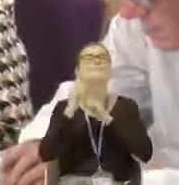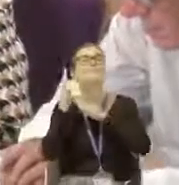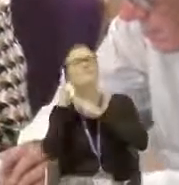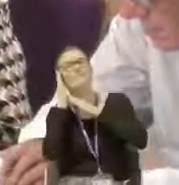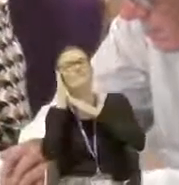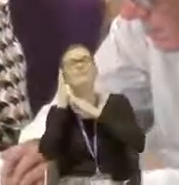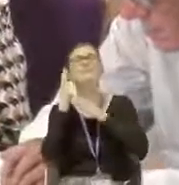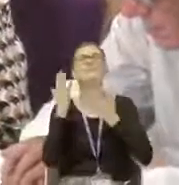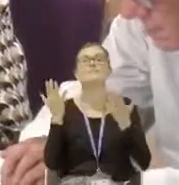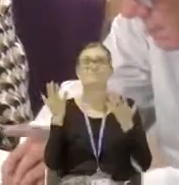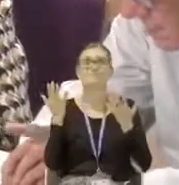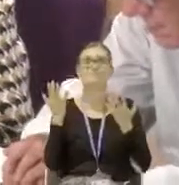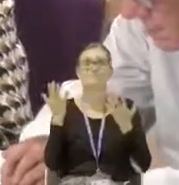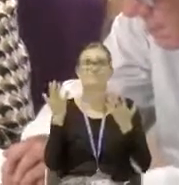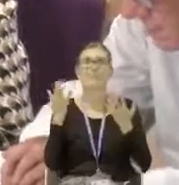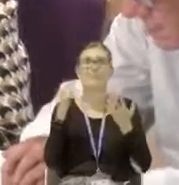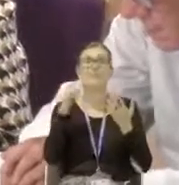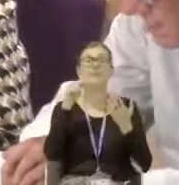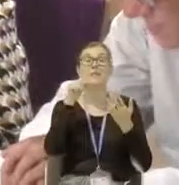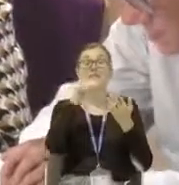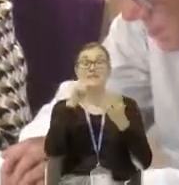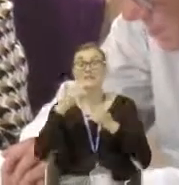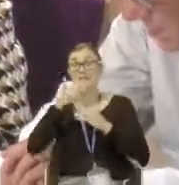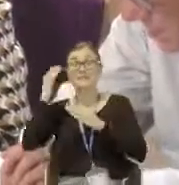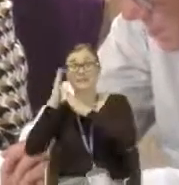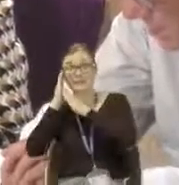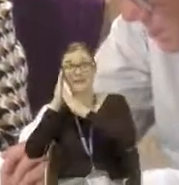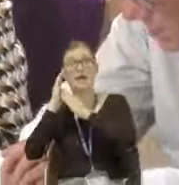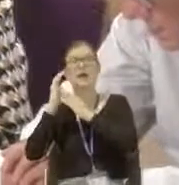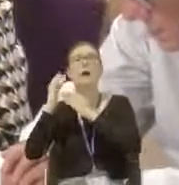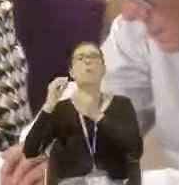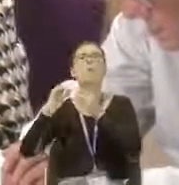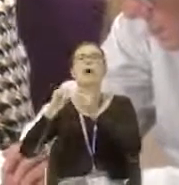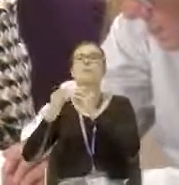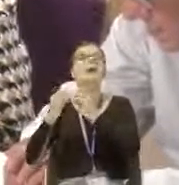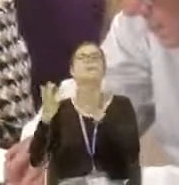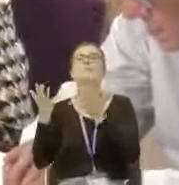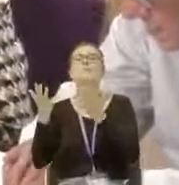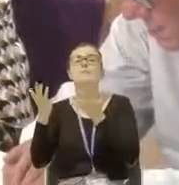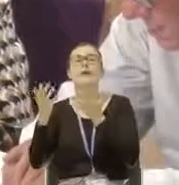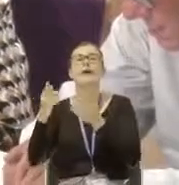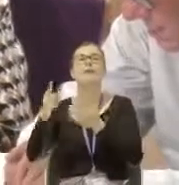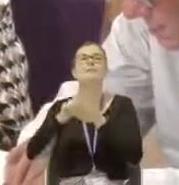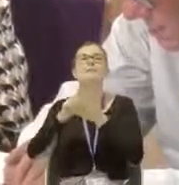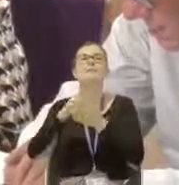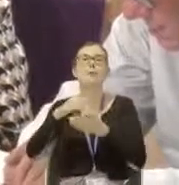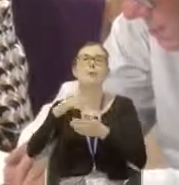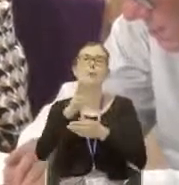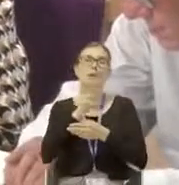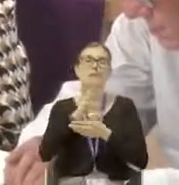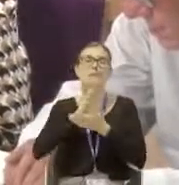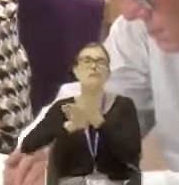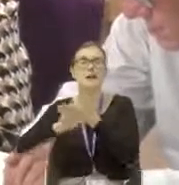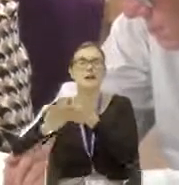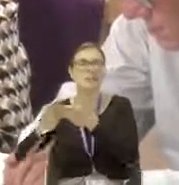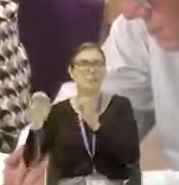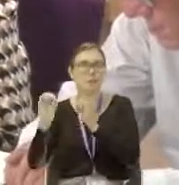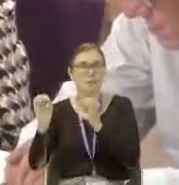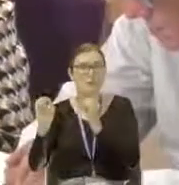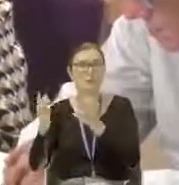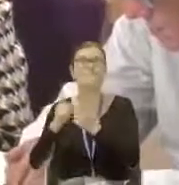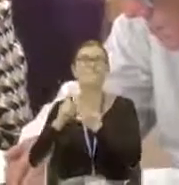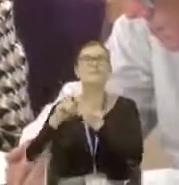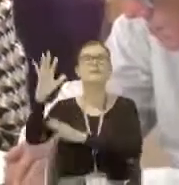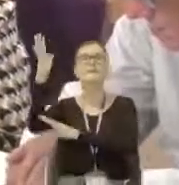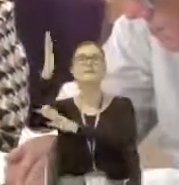are afraid of letting your children out to play in the park, or that women can't walk alone because of